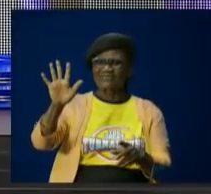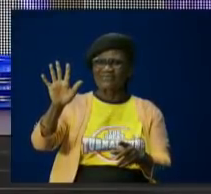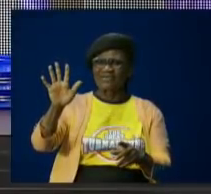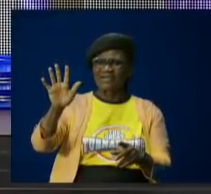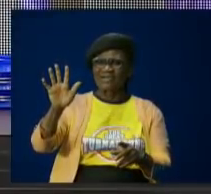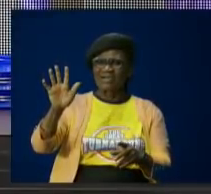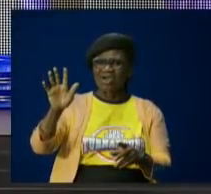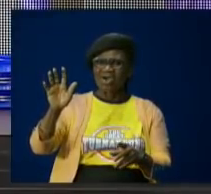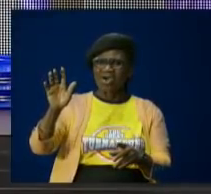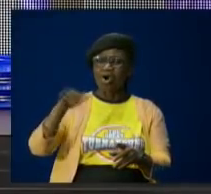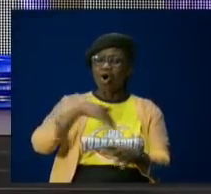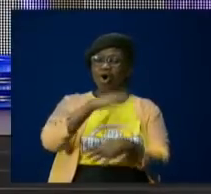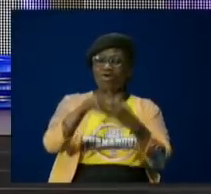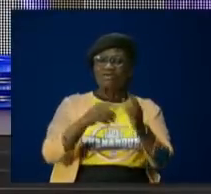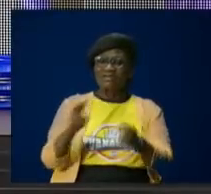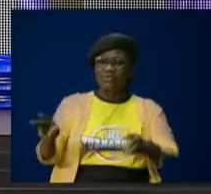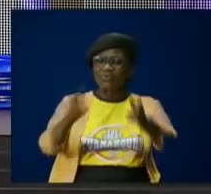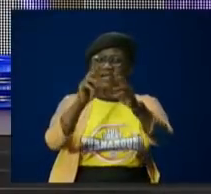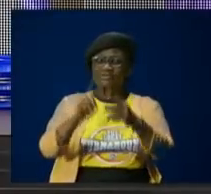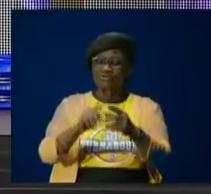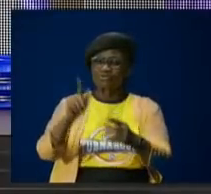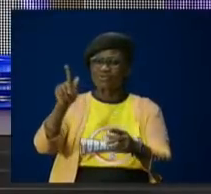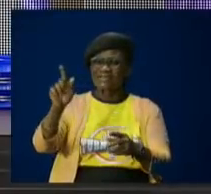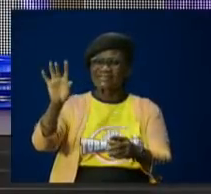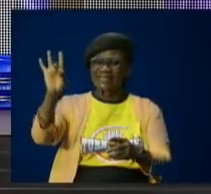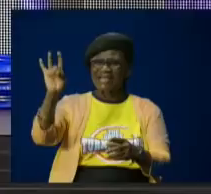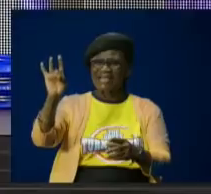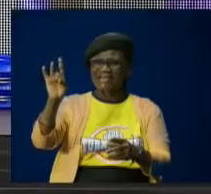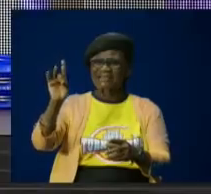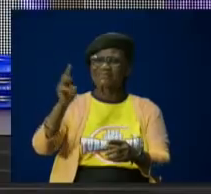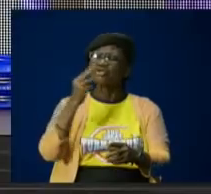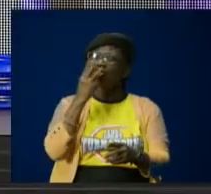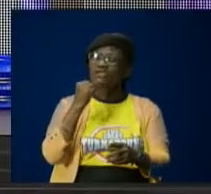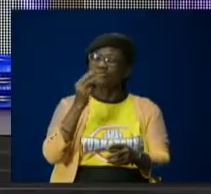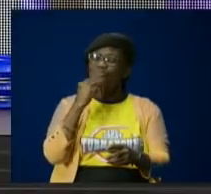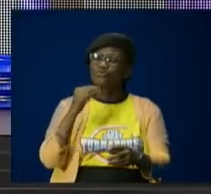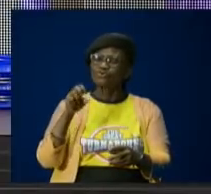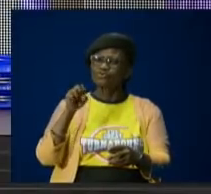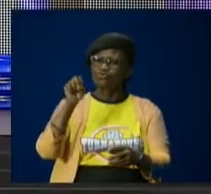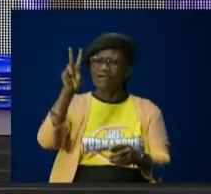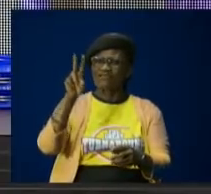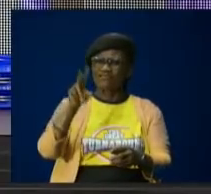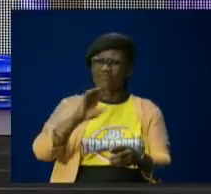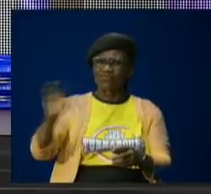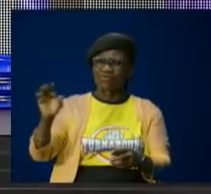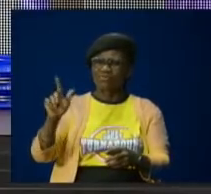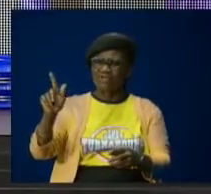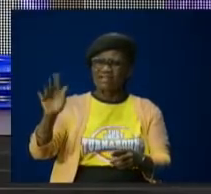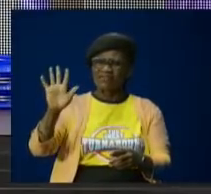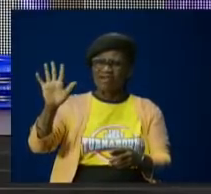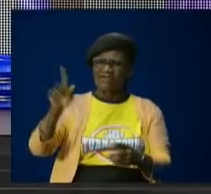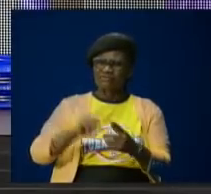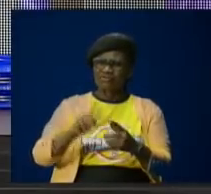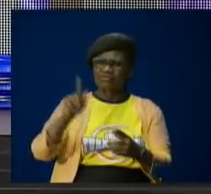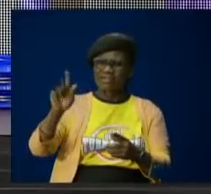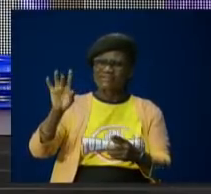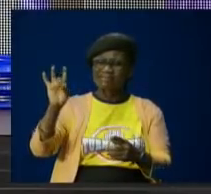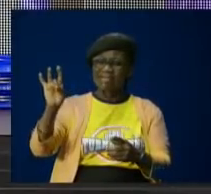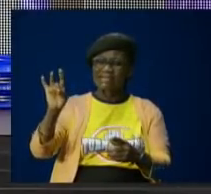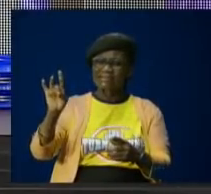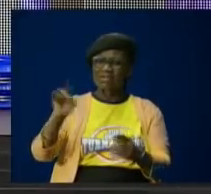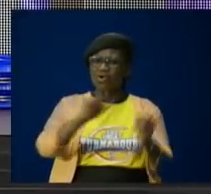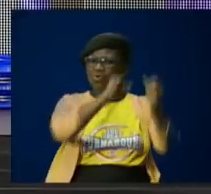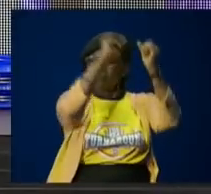25 all the way to 28. Hebrews 12, from verse 25 to 28. The Almighty God